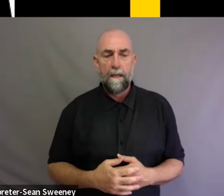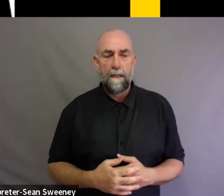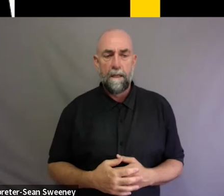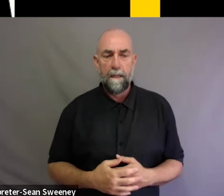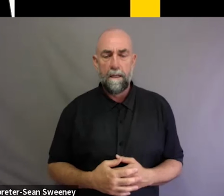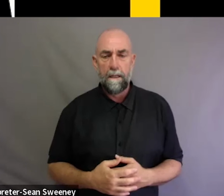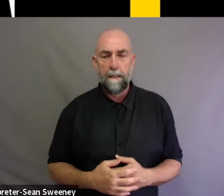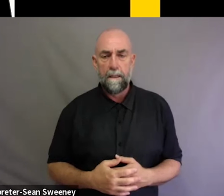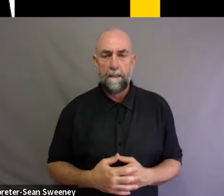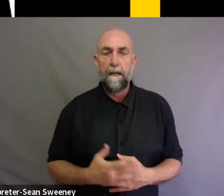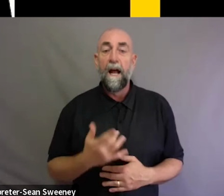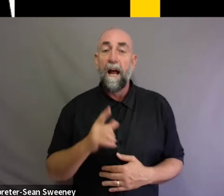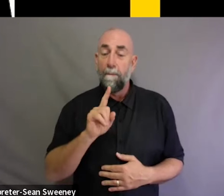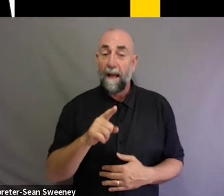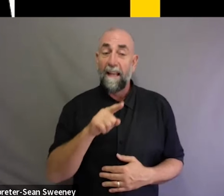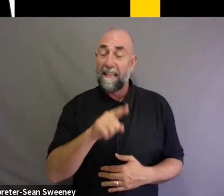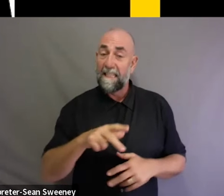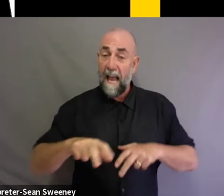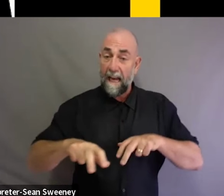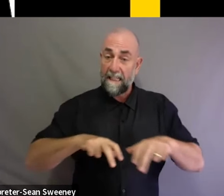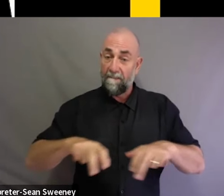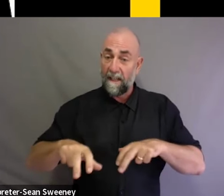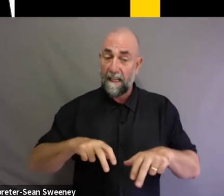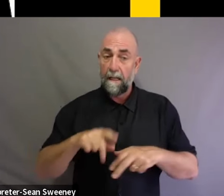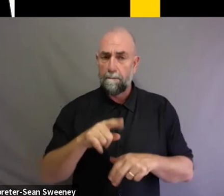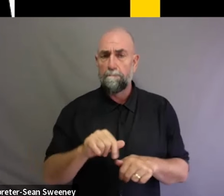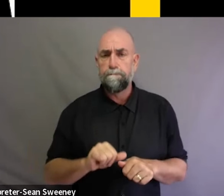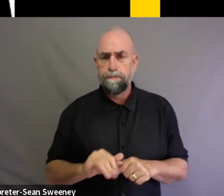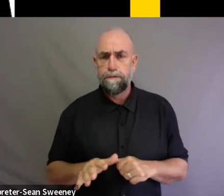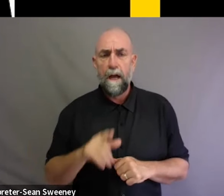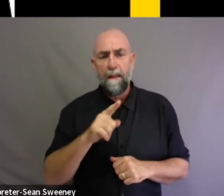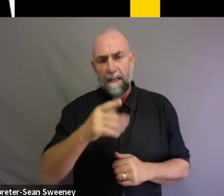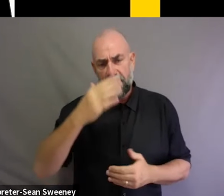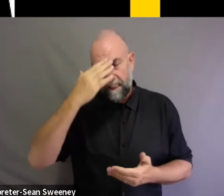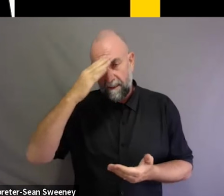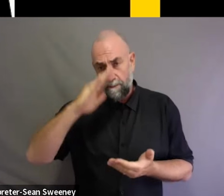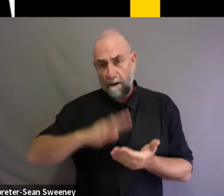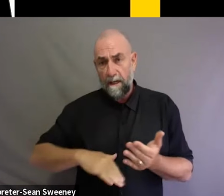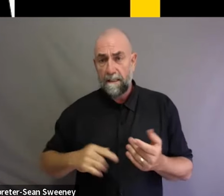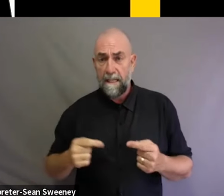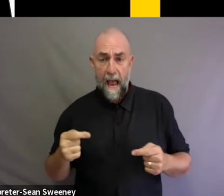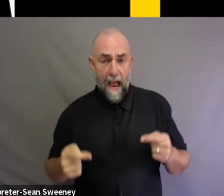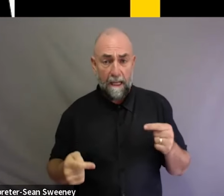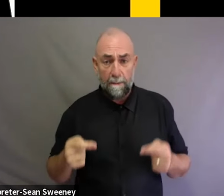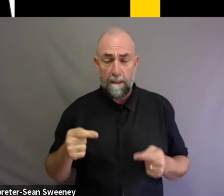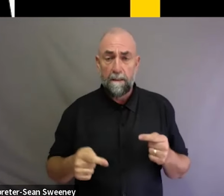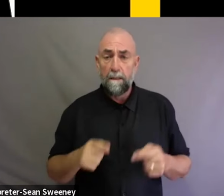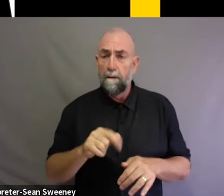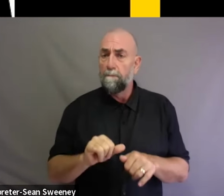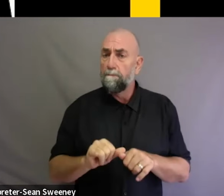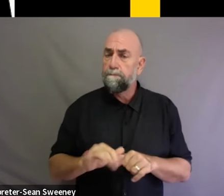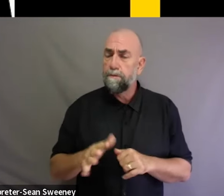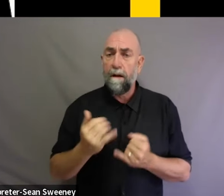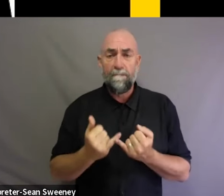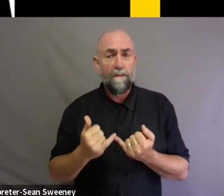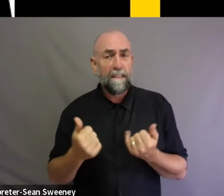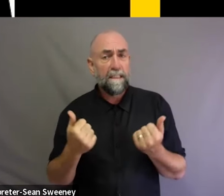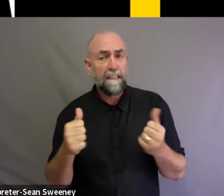the good thing about these activities is that you can make these experiential arguments about things very